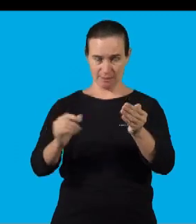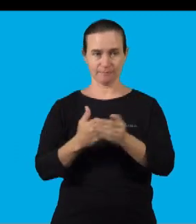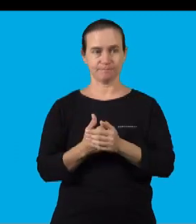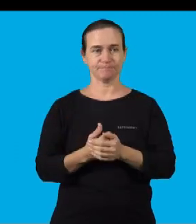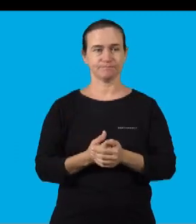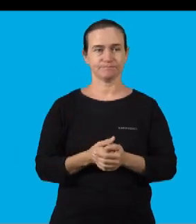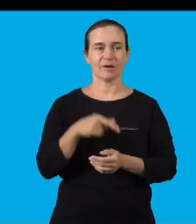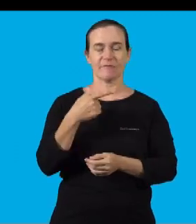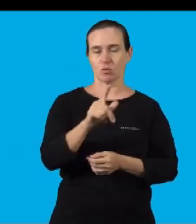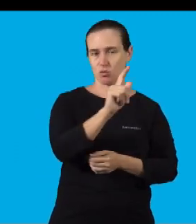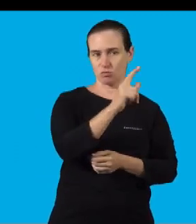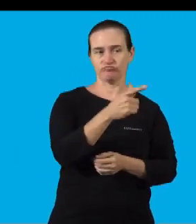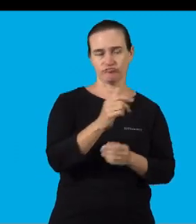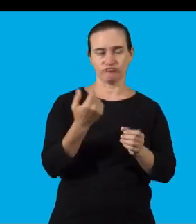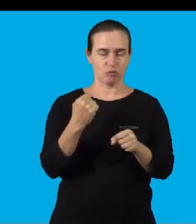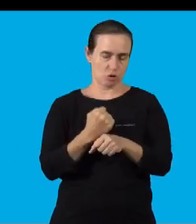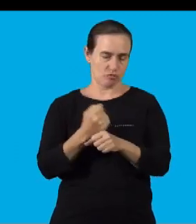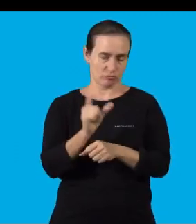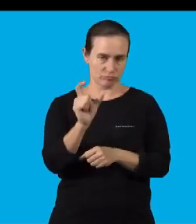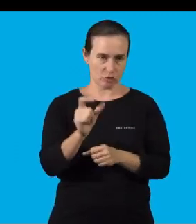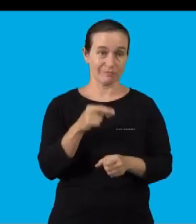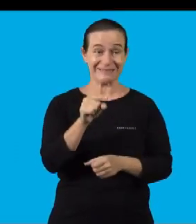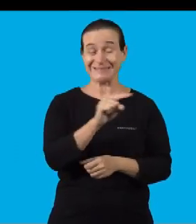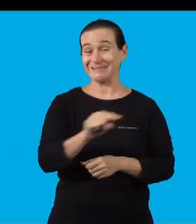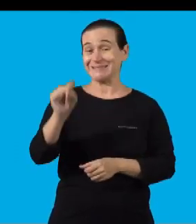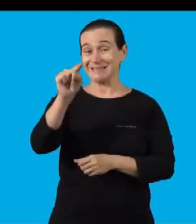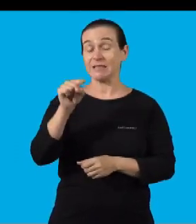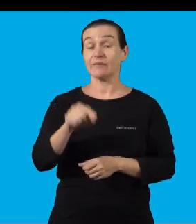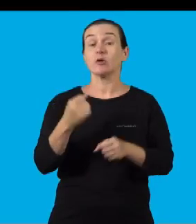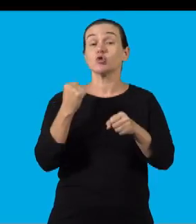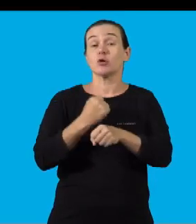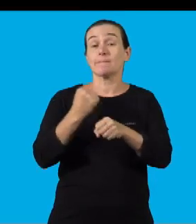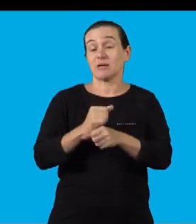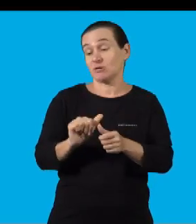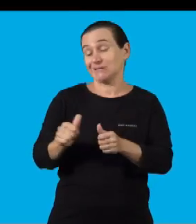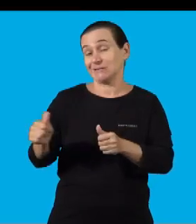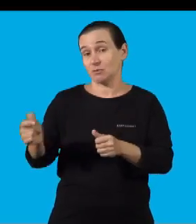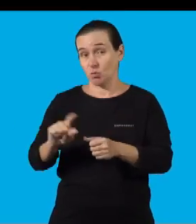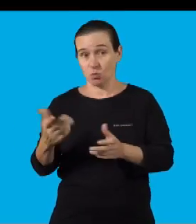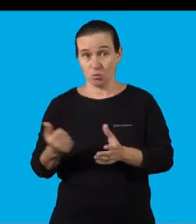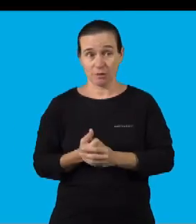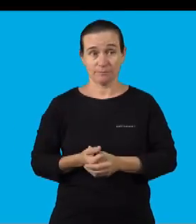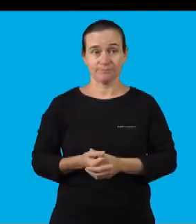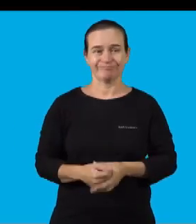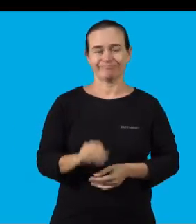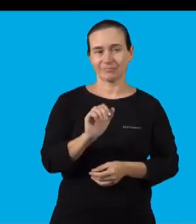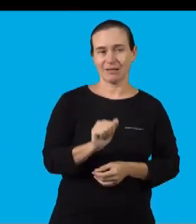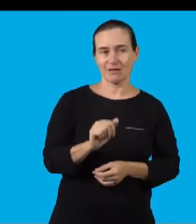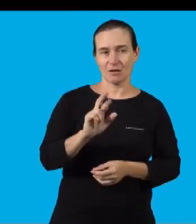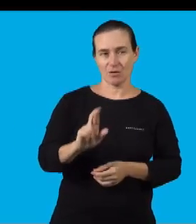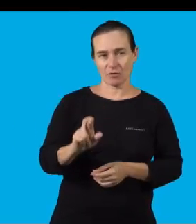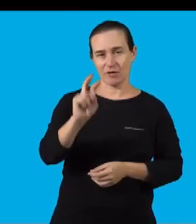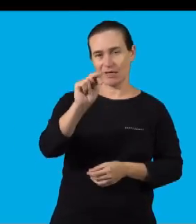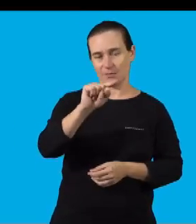d, and of course that will be our general term. That is divided by a geometric sequence, which is a